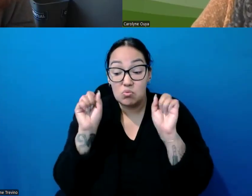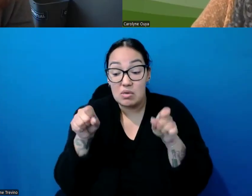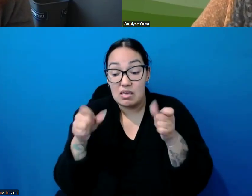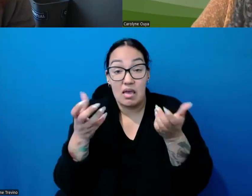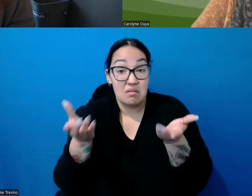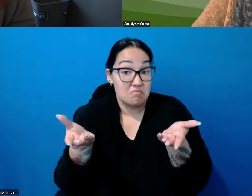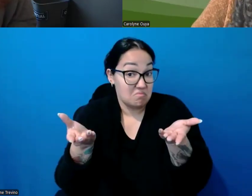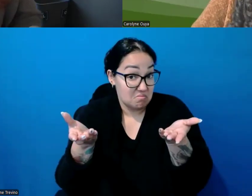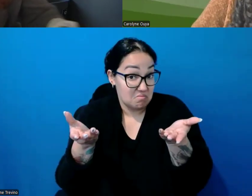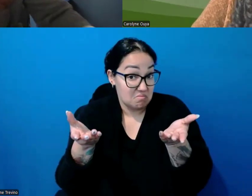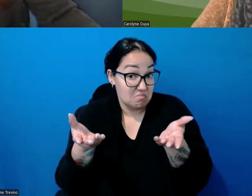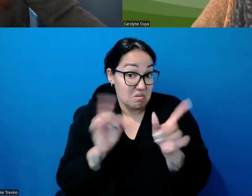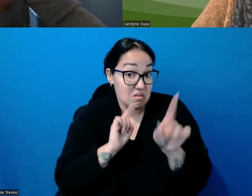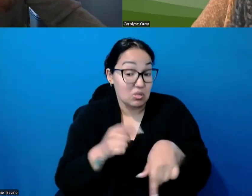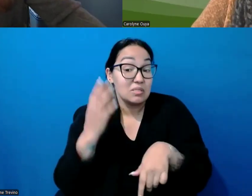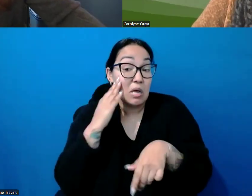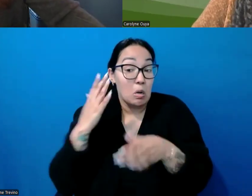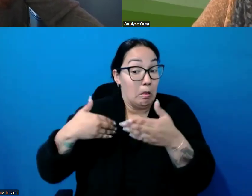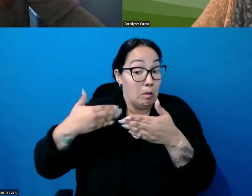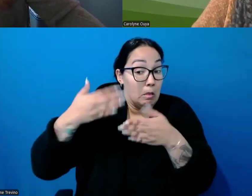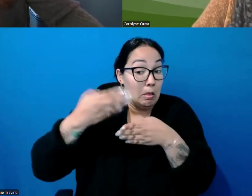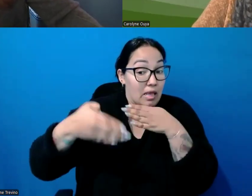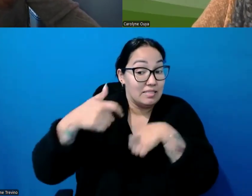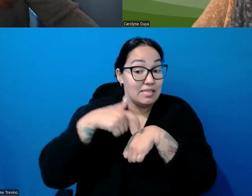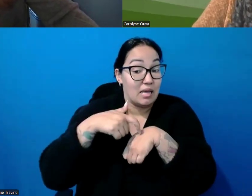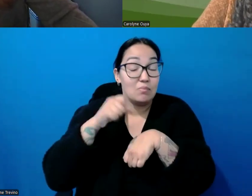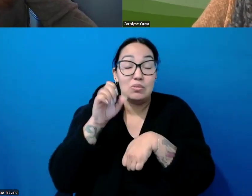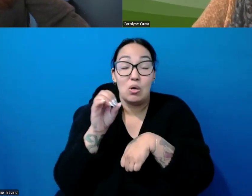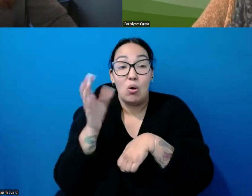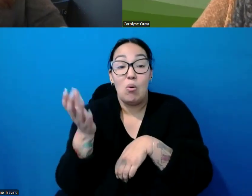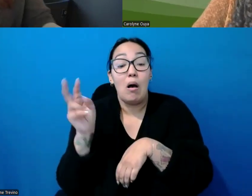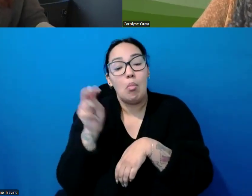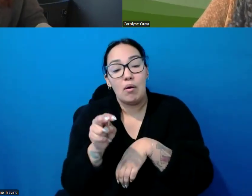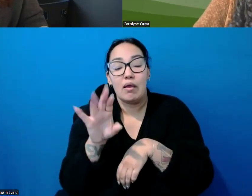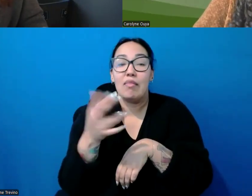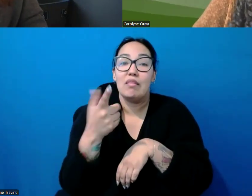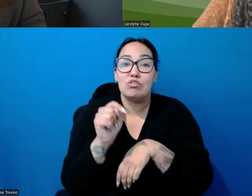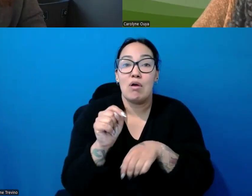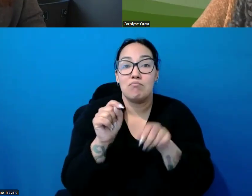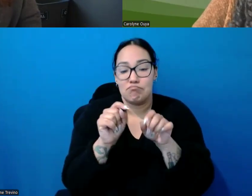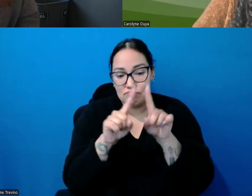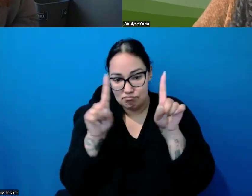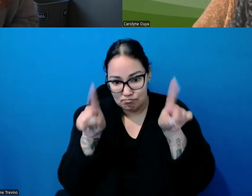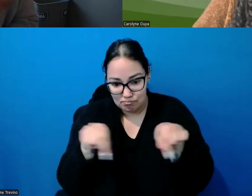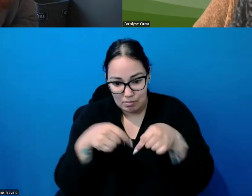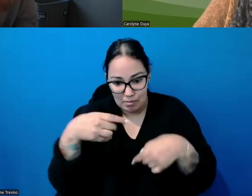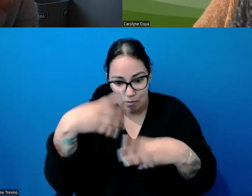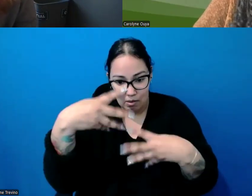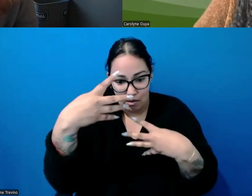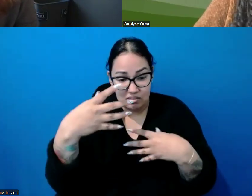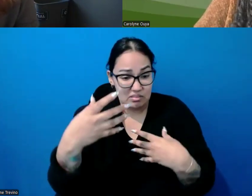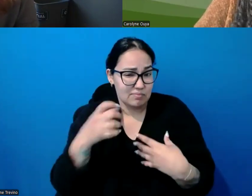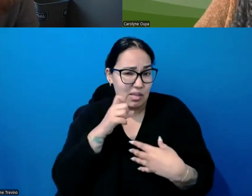lift up? Because I know we're getting closer to the end. And so I'm looking at the chat box. And team, I don't